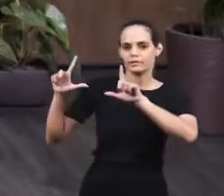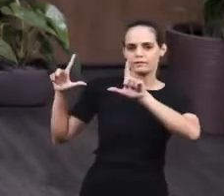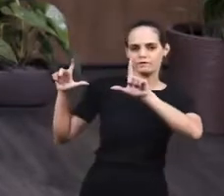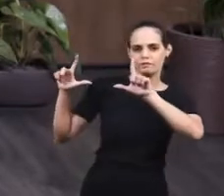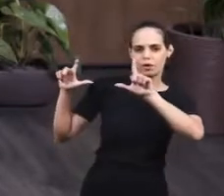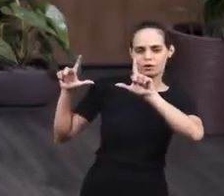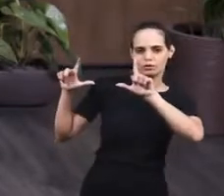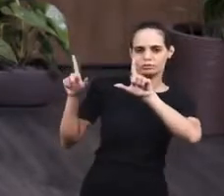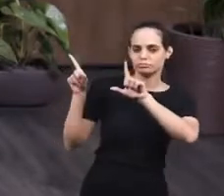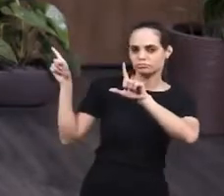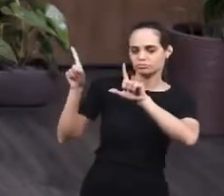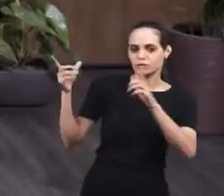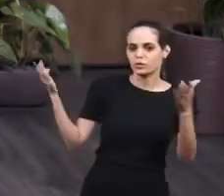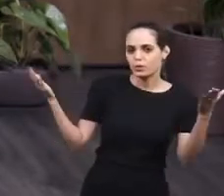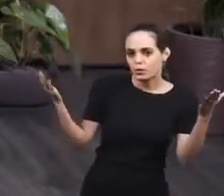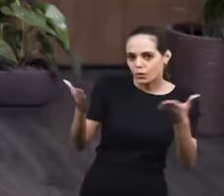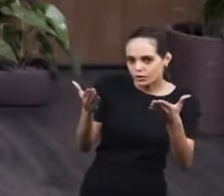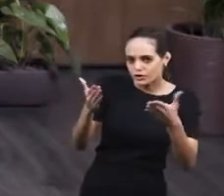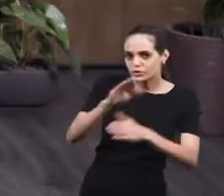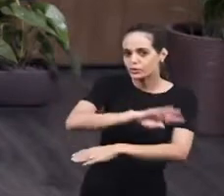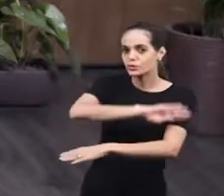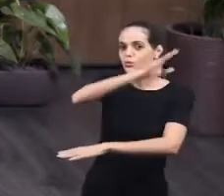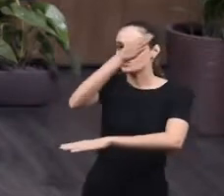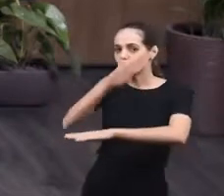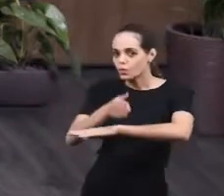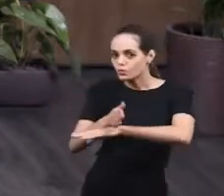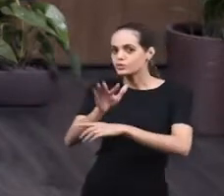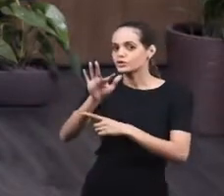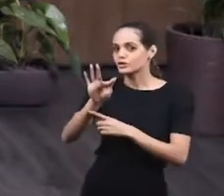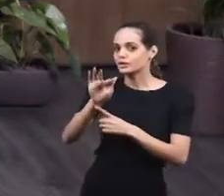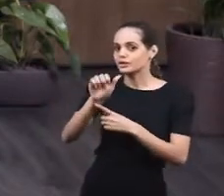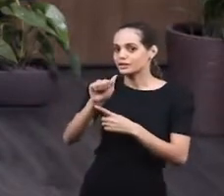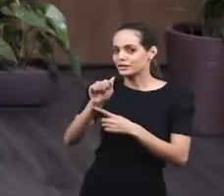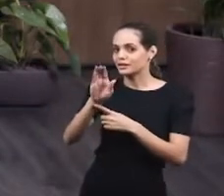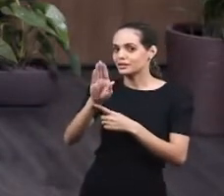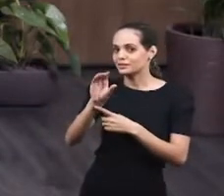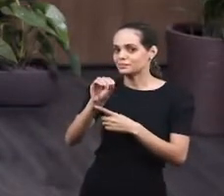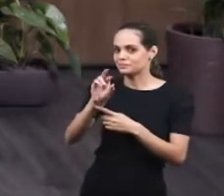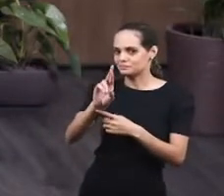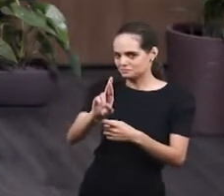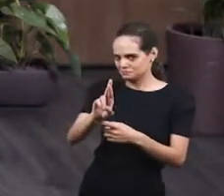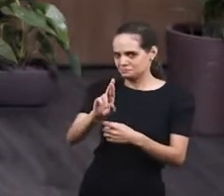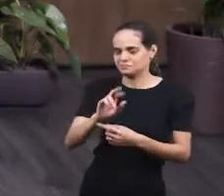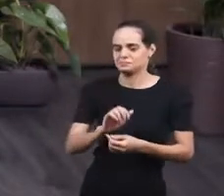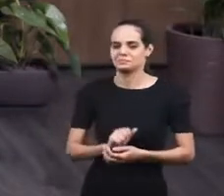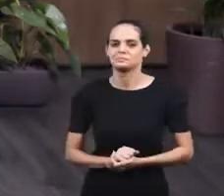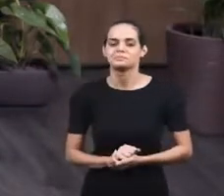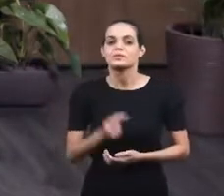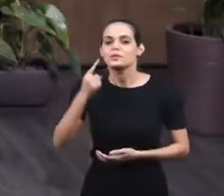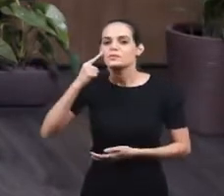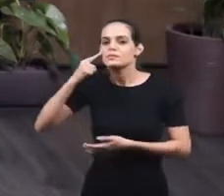well. And this is a picture here of Mount Tabor currently.